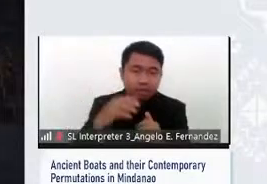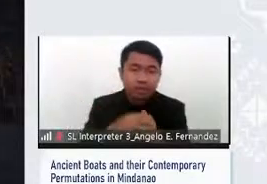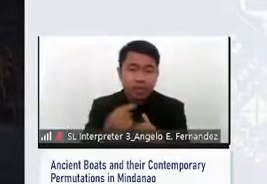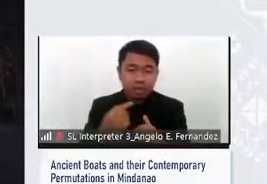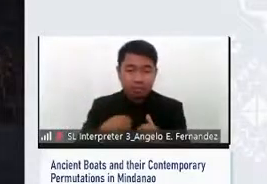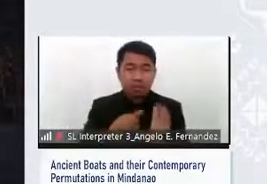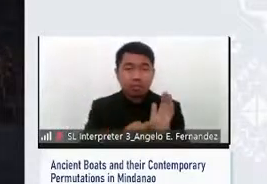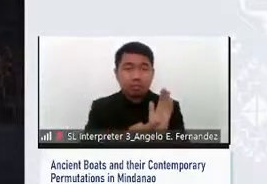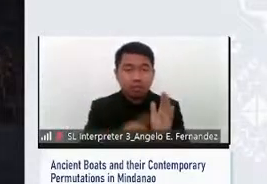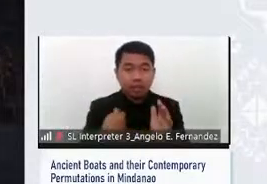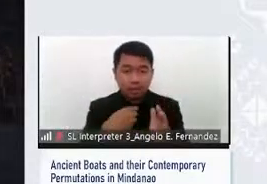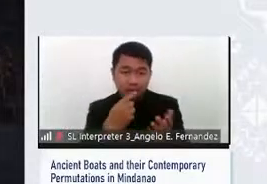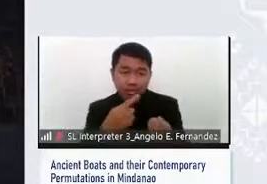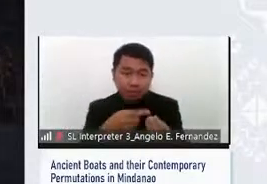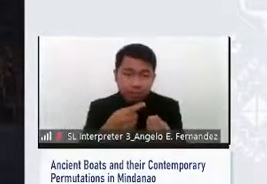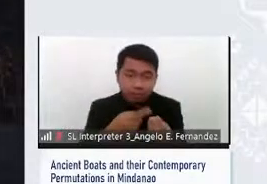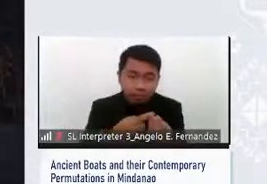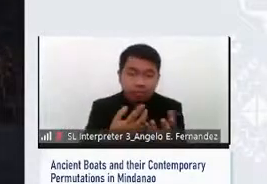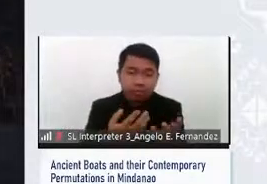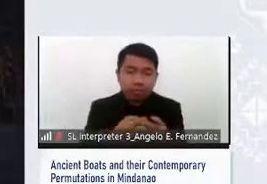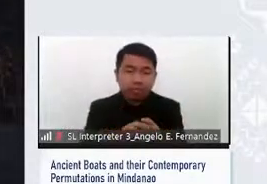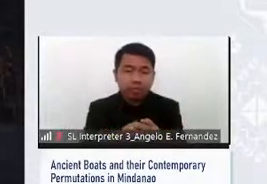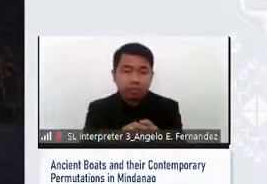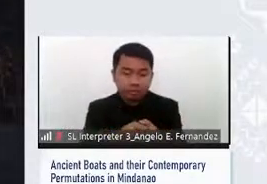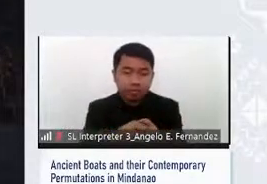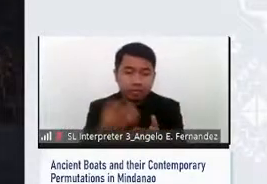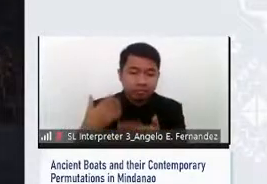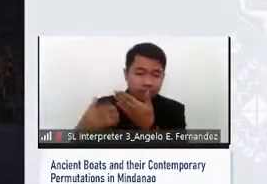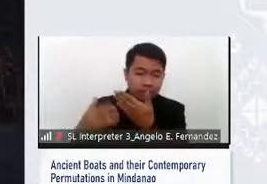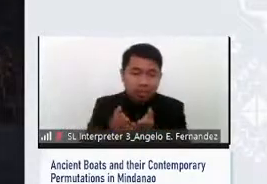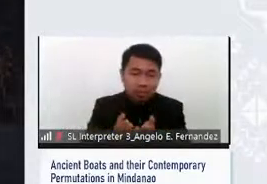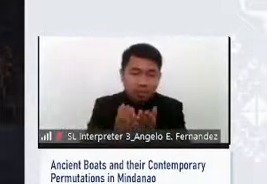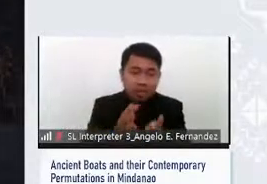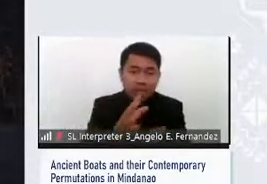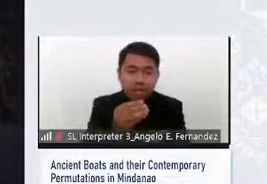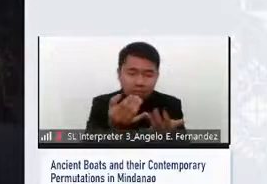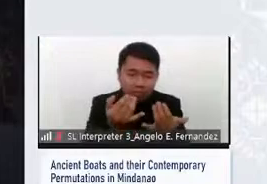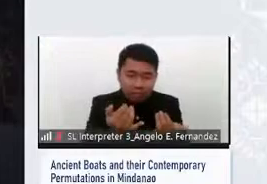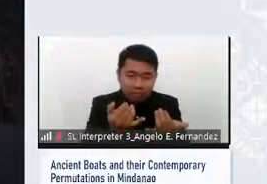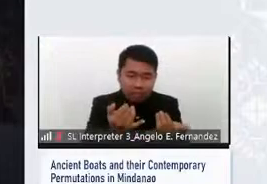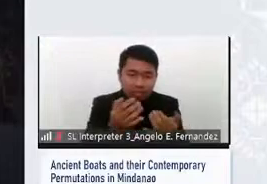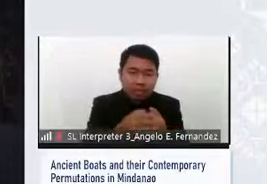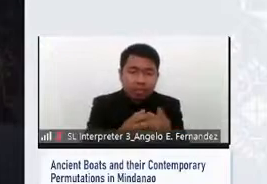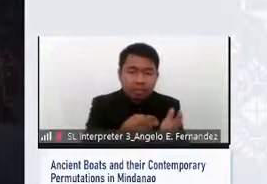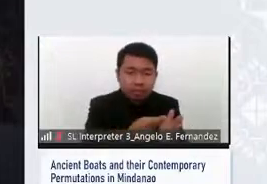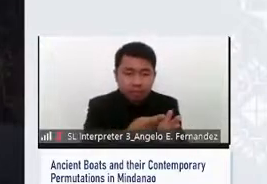today, Ancient Boats and Their Contemporary Permutations in Mindanao.